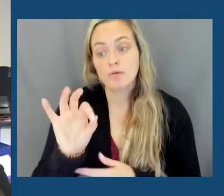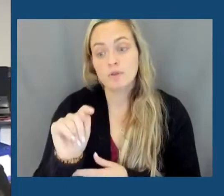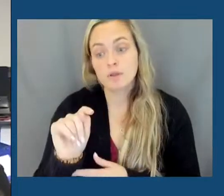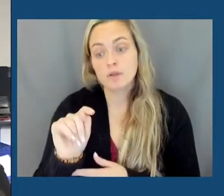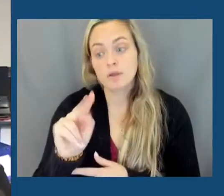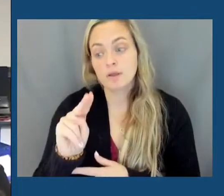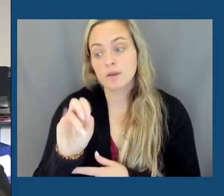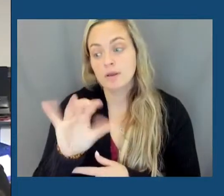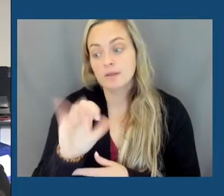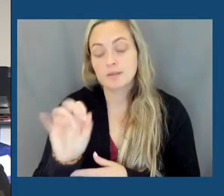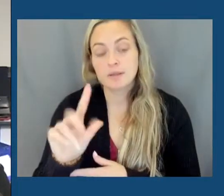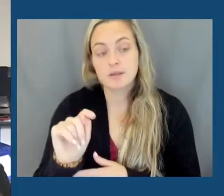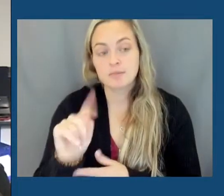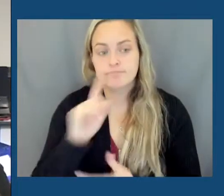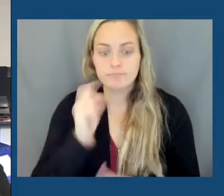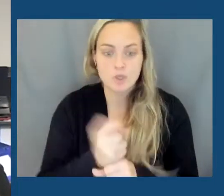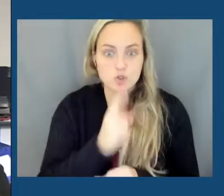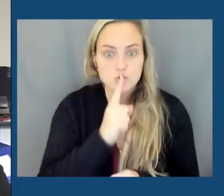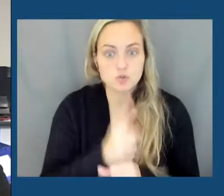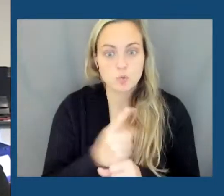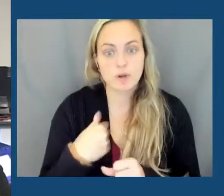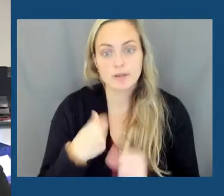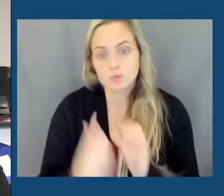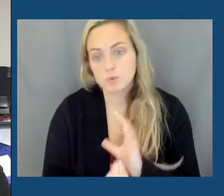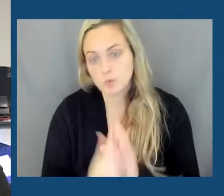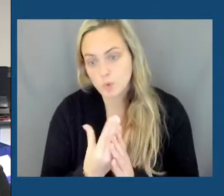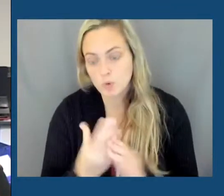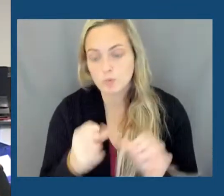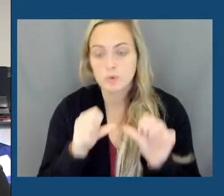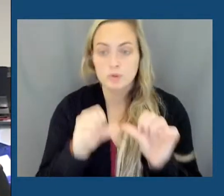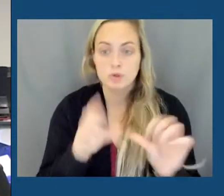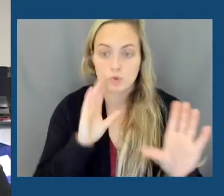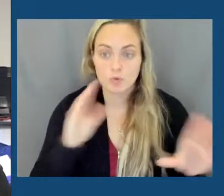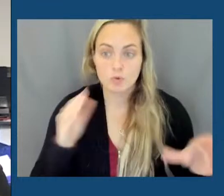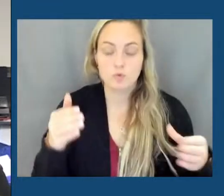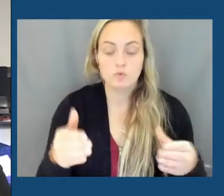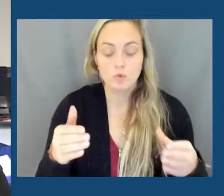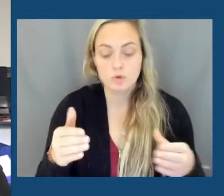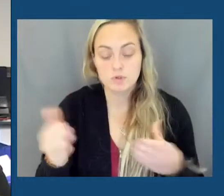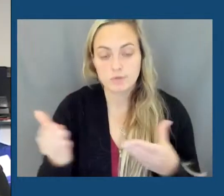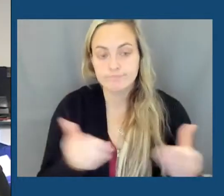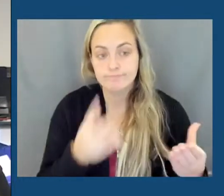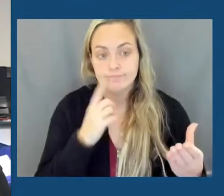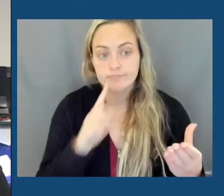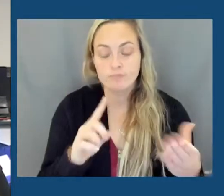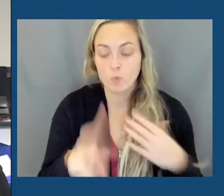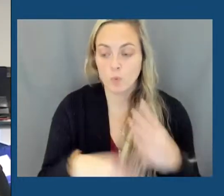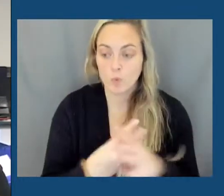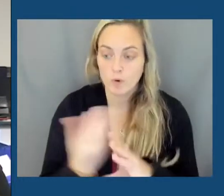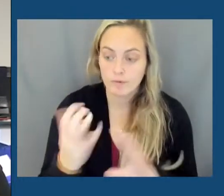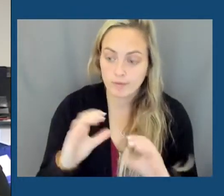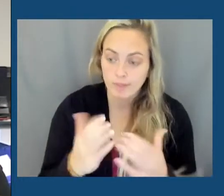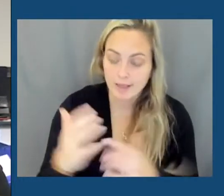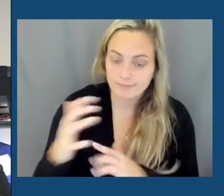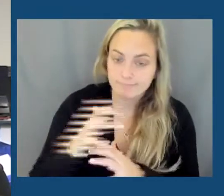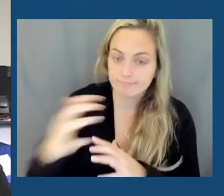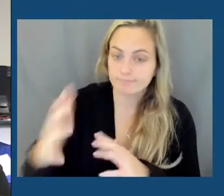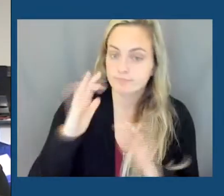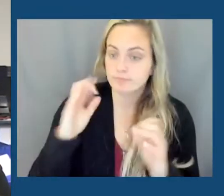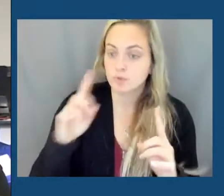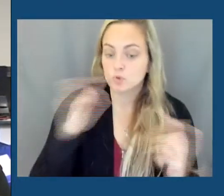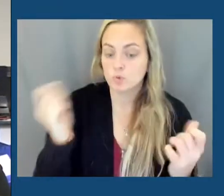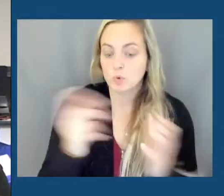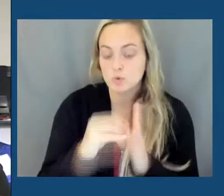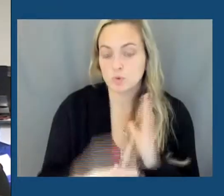NYSET ensures that as we grow, we continue to focus on delivering world-class education to every